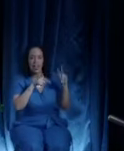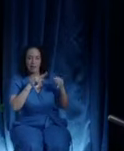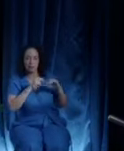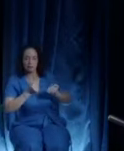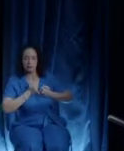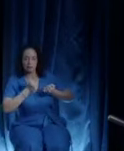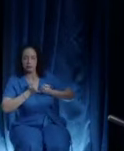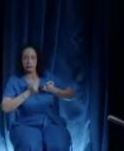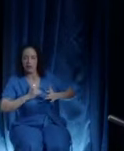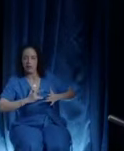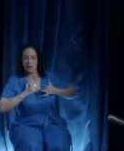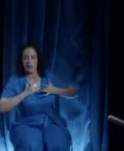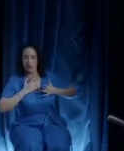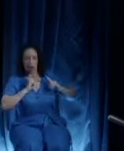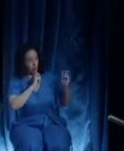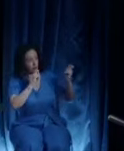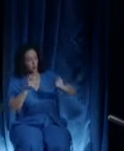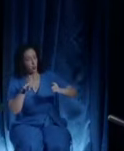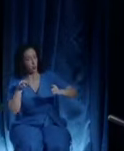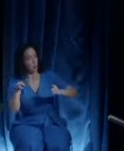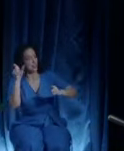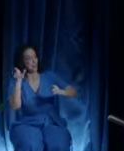terms of rewarding somebody who you know that he might